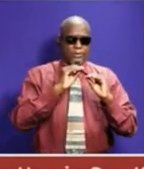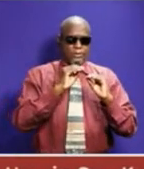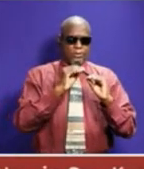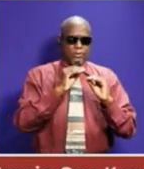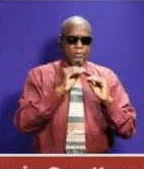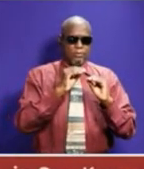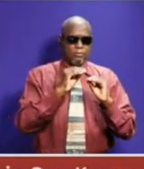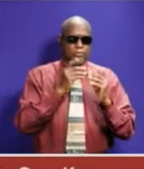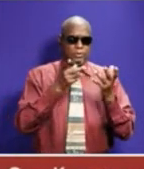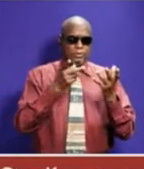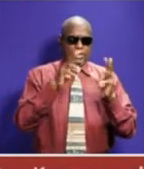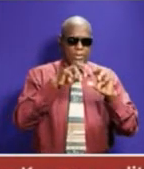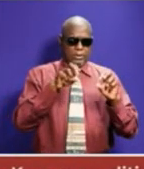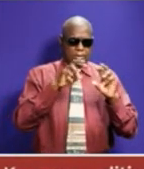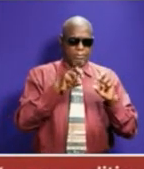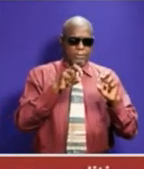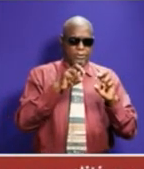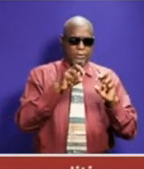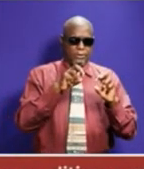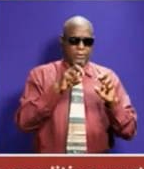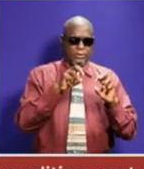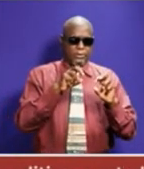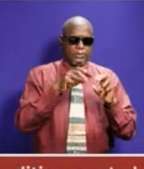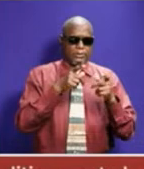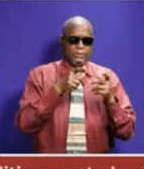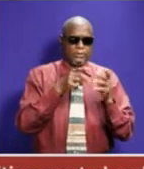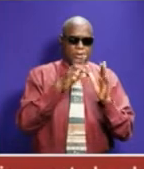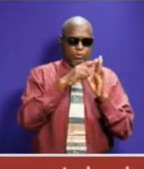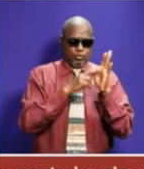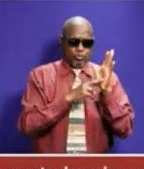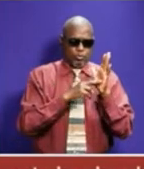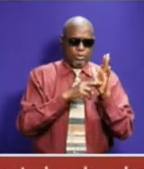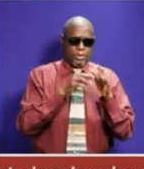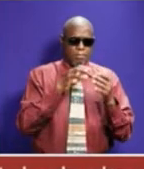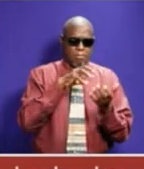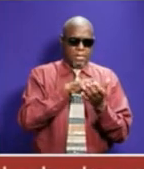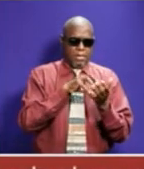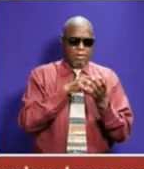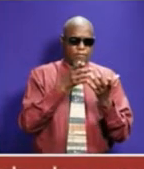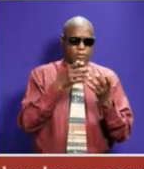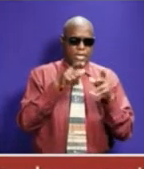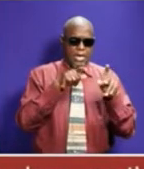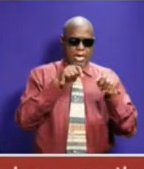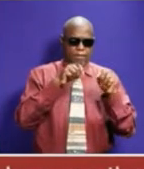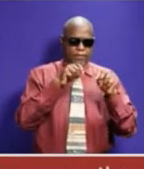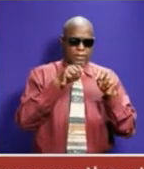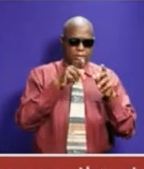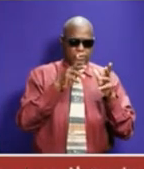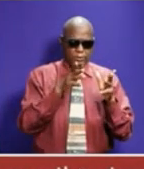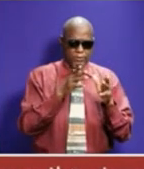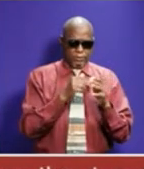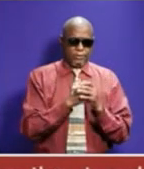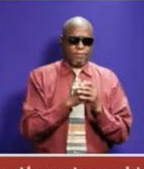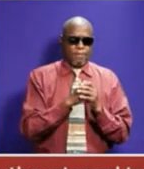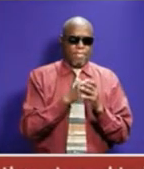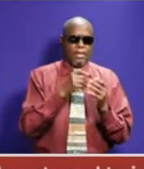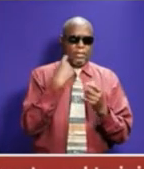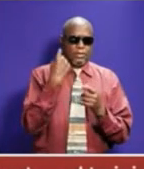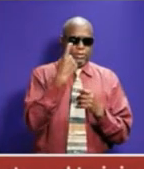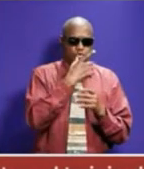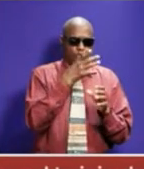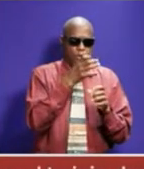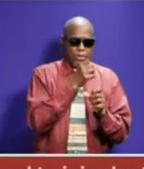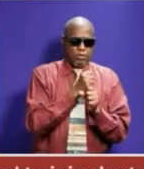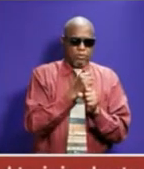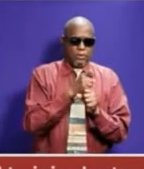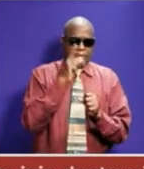examined, and regulated on matters governance. And therefore, every board, every organization should indeed have